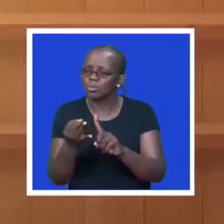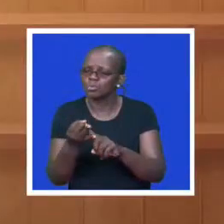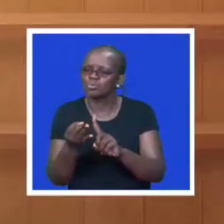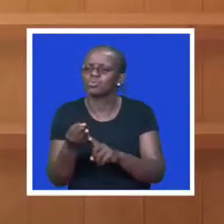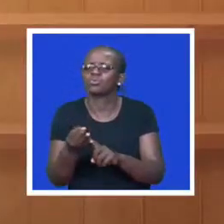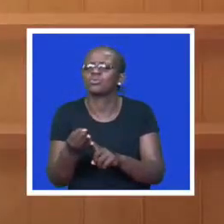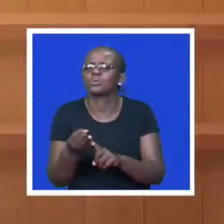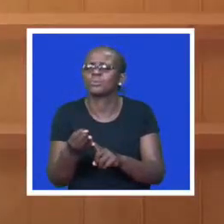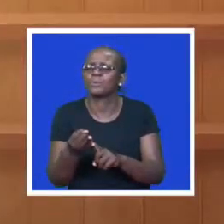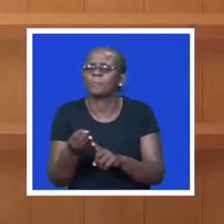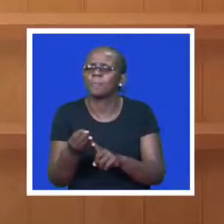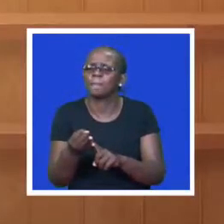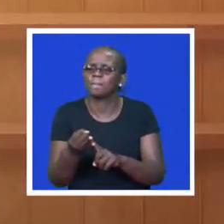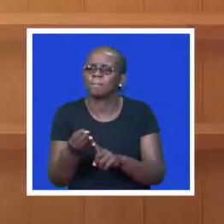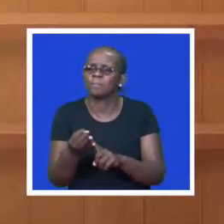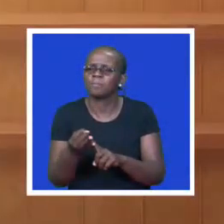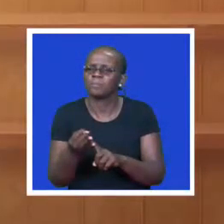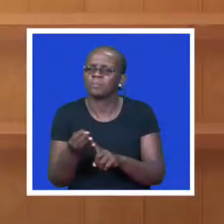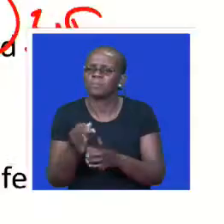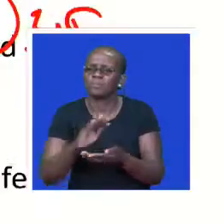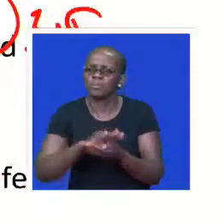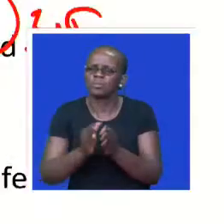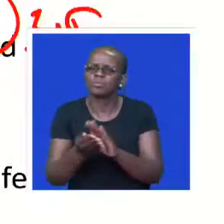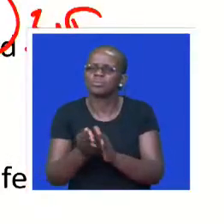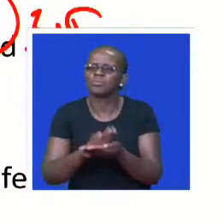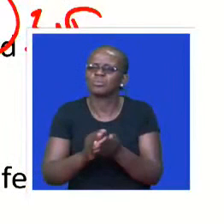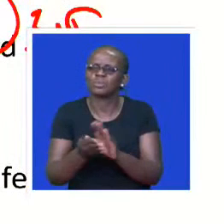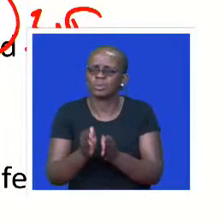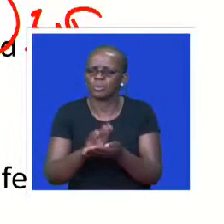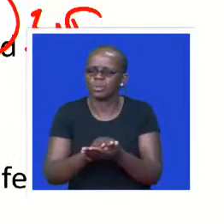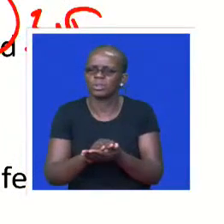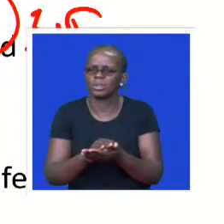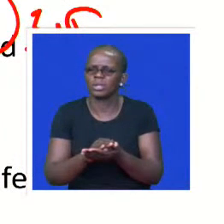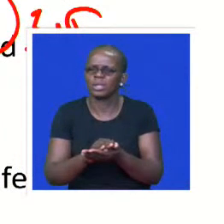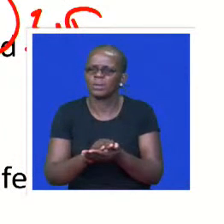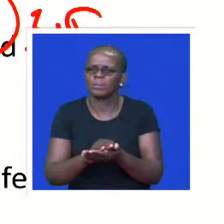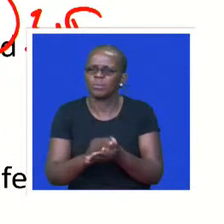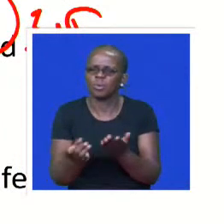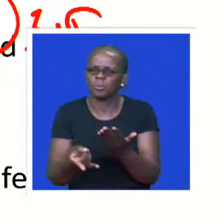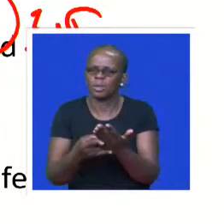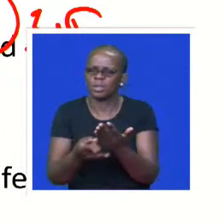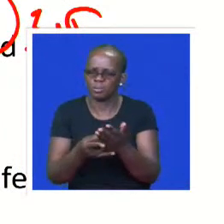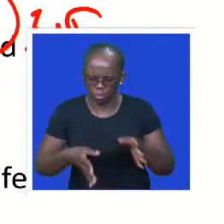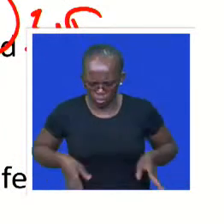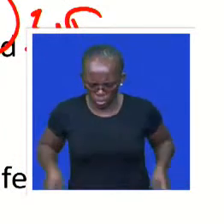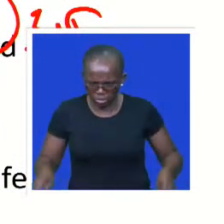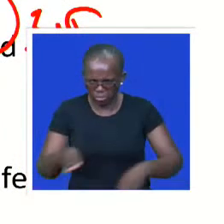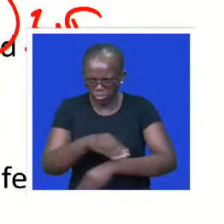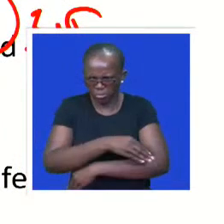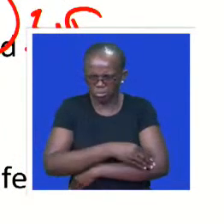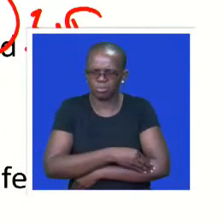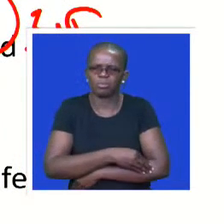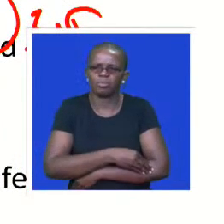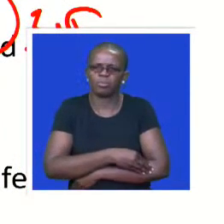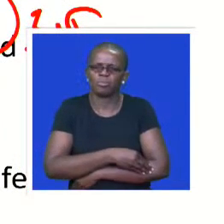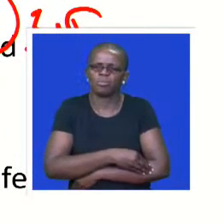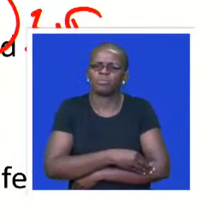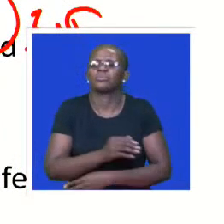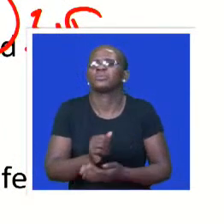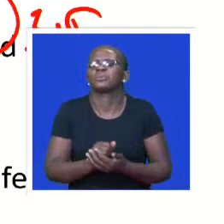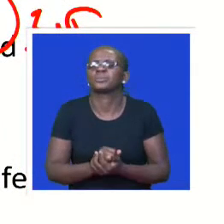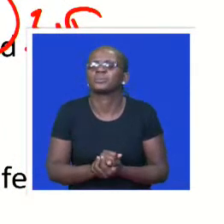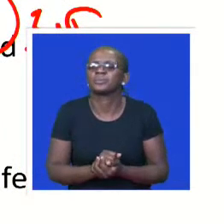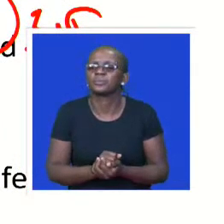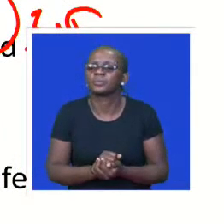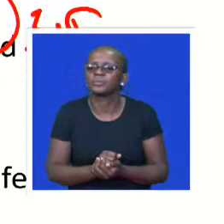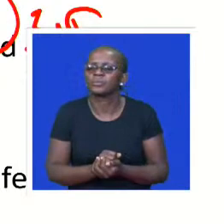he made leather garments and clothed them, dear Lena. So that has to show God's loving nature. And then what did he